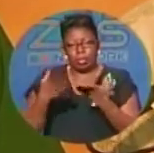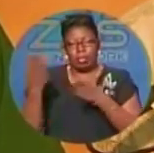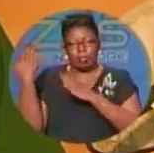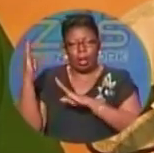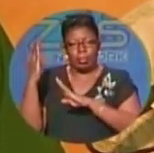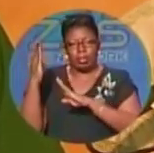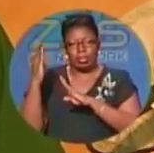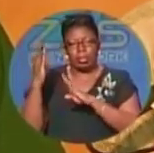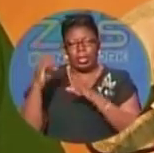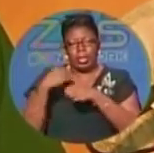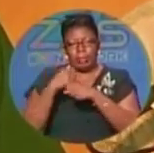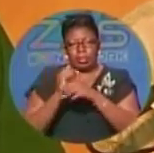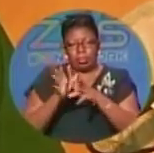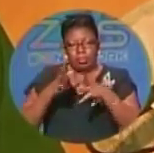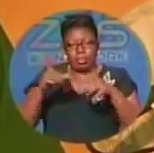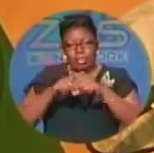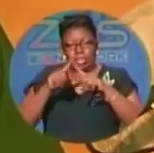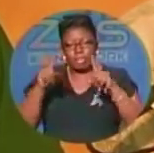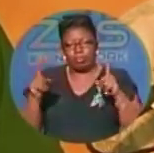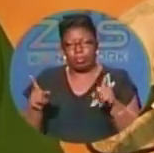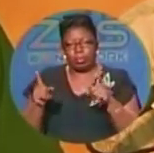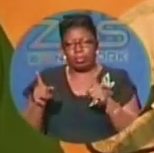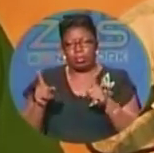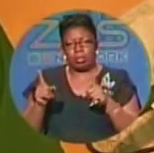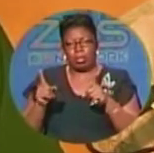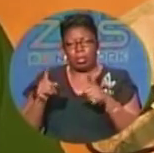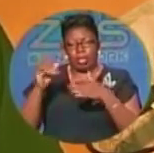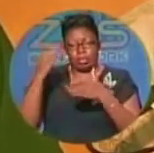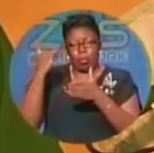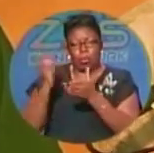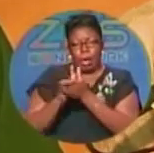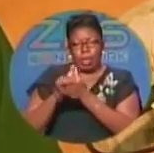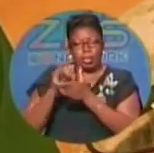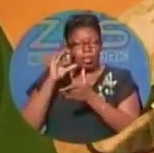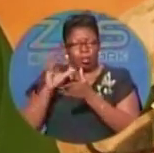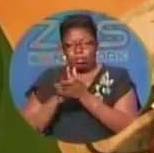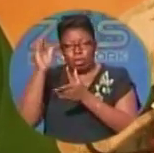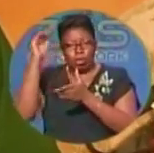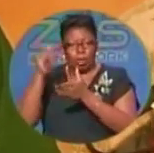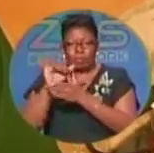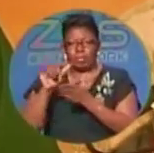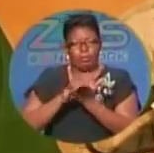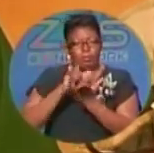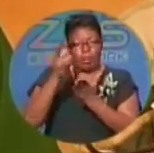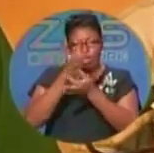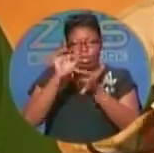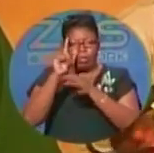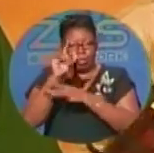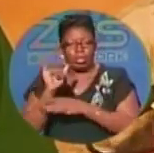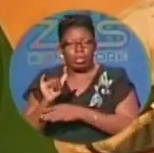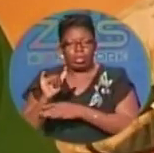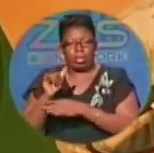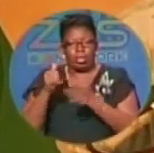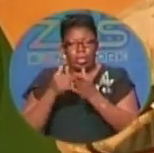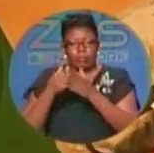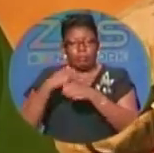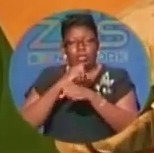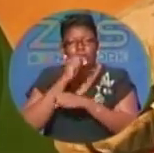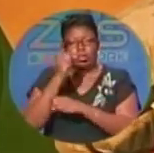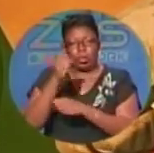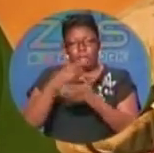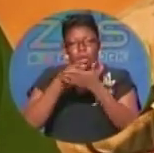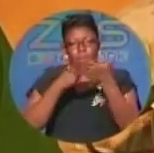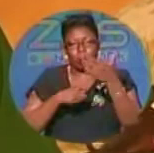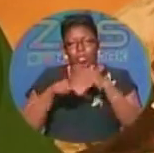an enormous difference immediately, and that's why Companion Fly Free and things of this kind is really we've been focusing our efforts to make sure that the cost of access is as low